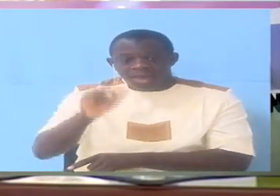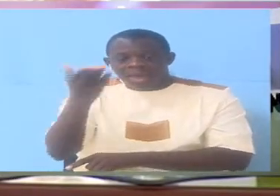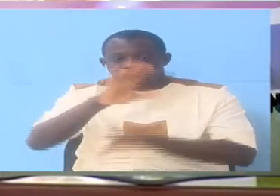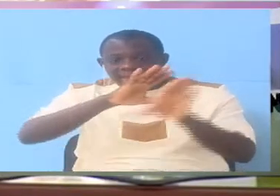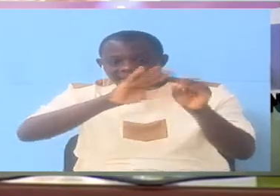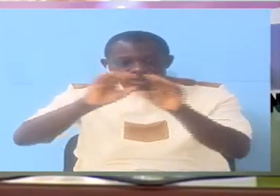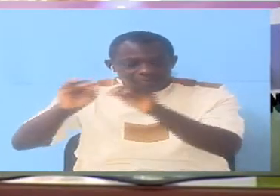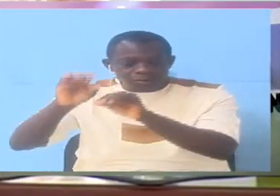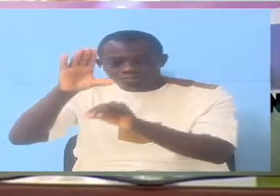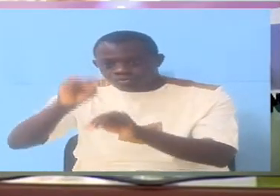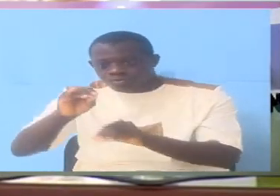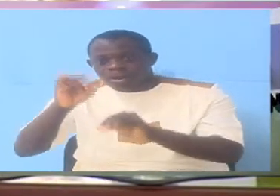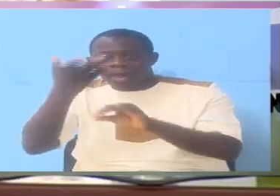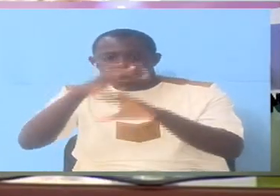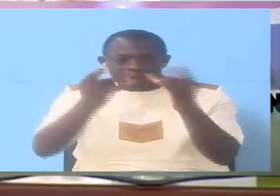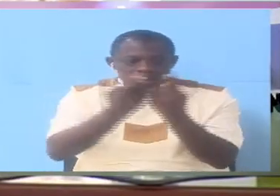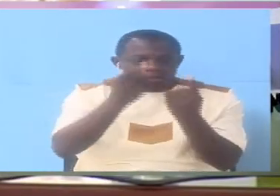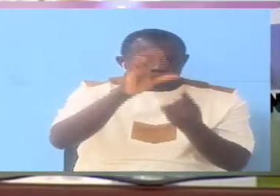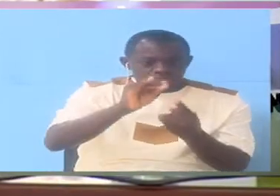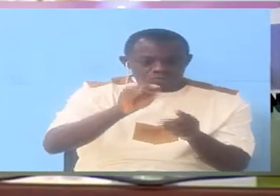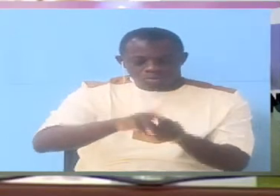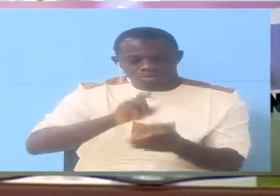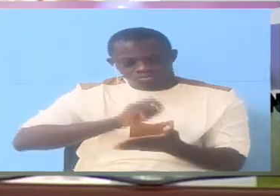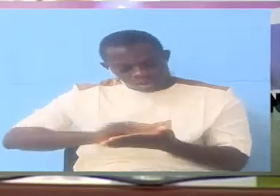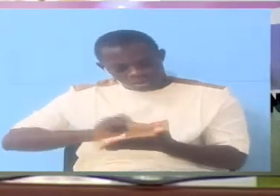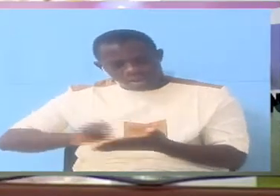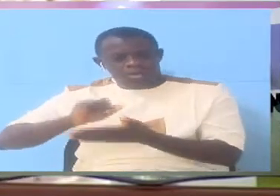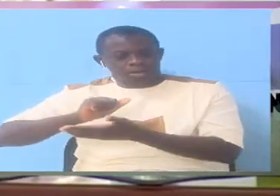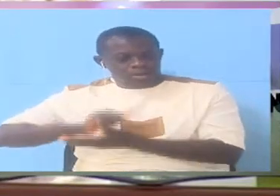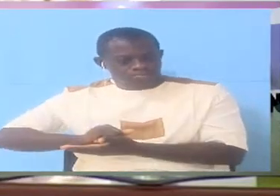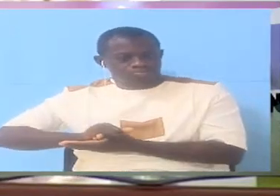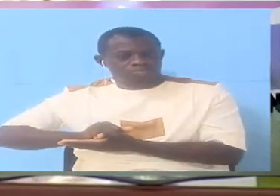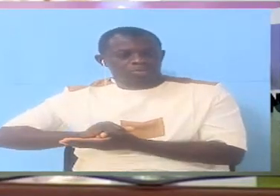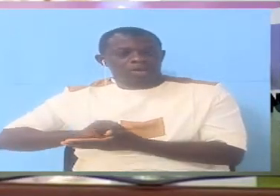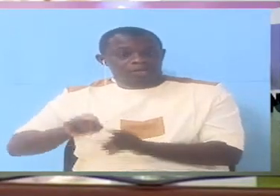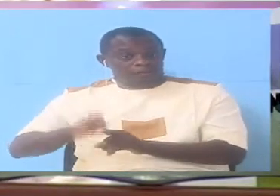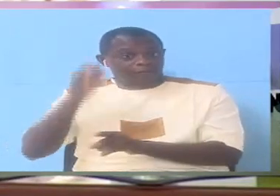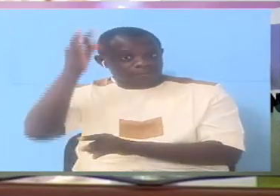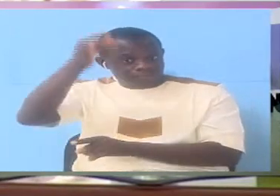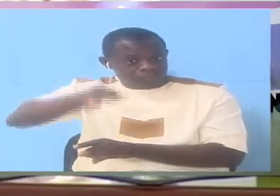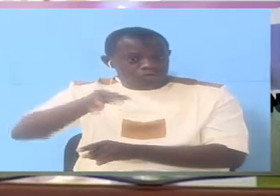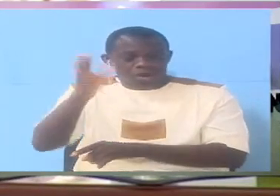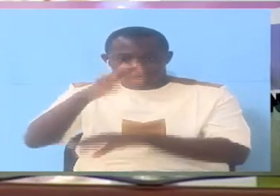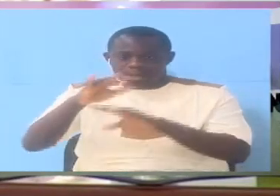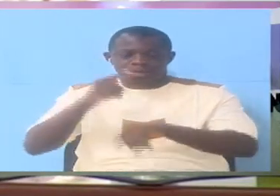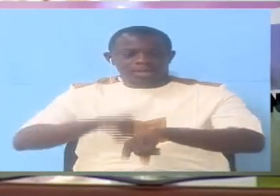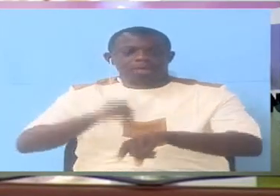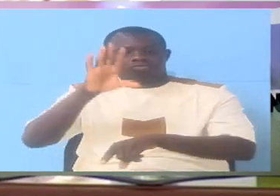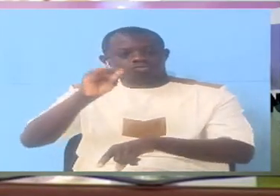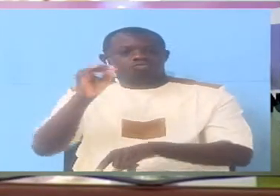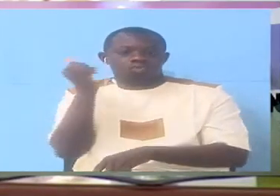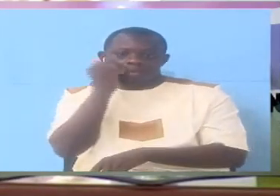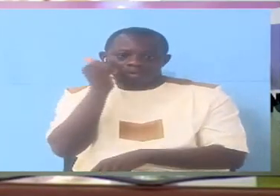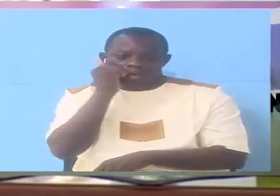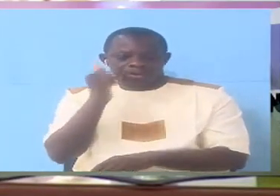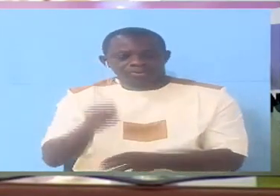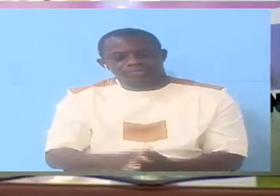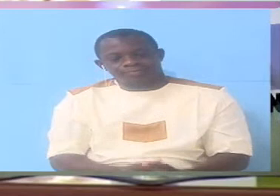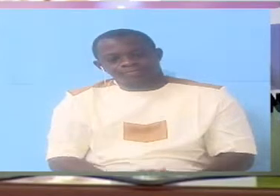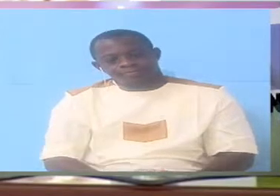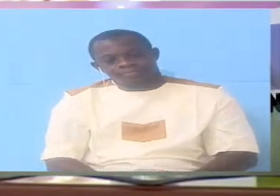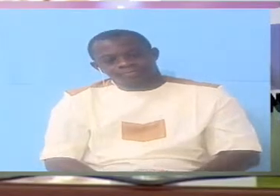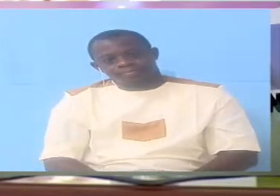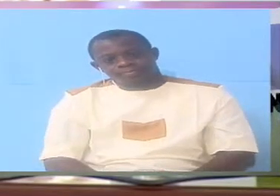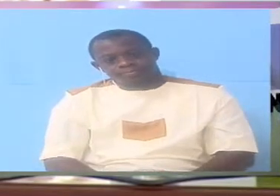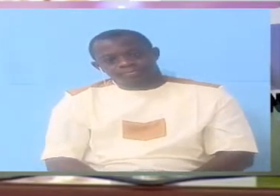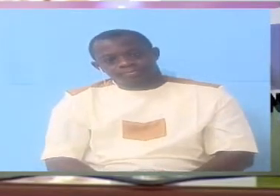by any vessel at any point in time. te ñun ñi nga xam ne ñoo nekkoon foofu ca manduwaar ga nag lépp loo xam ne moo di ay yëngu yoo xam ne ñu